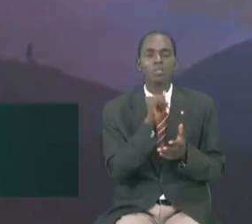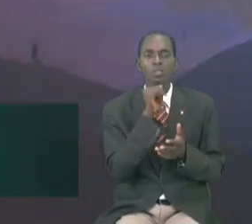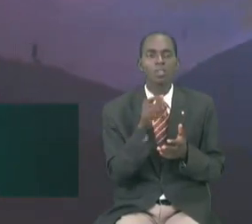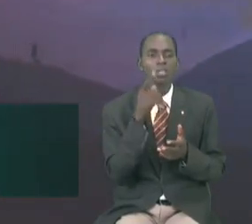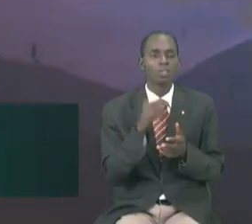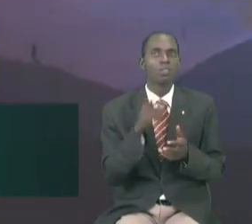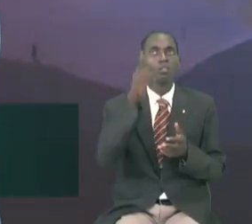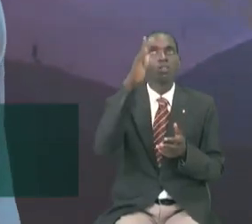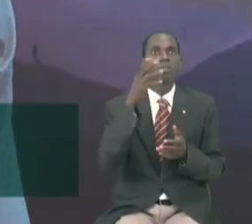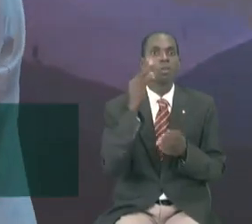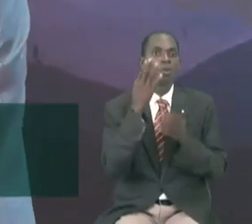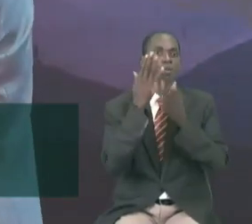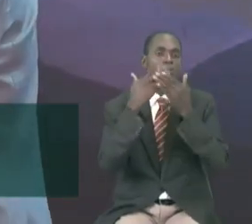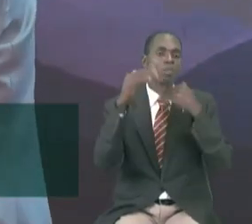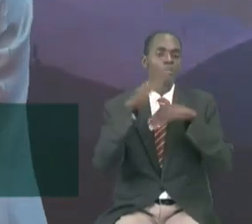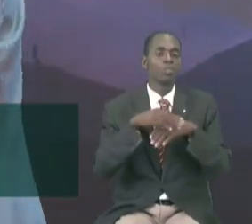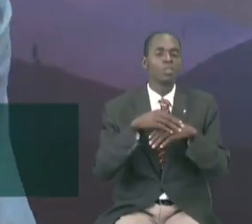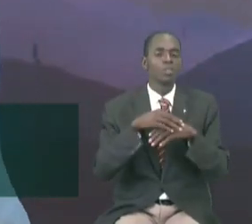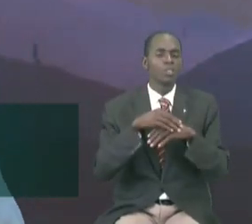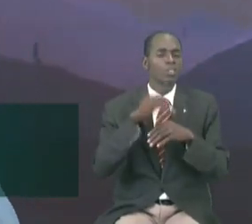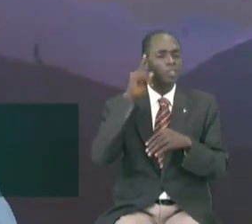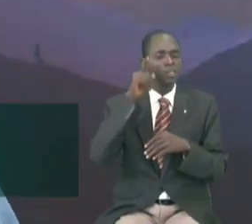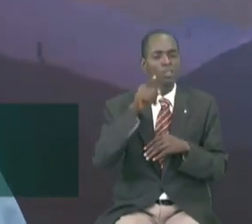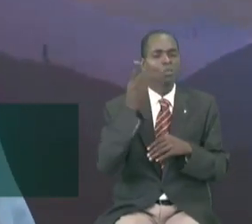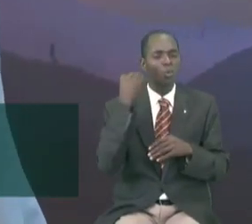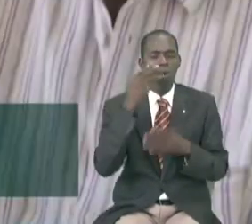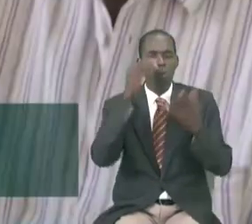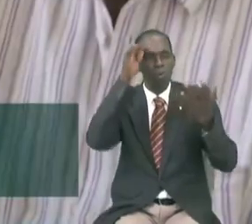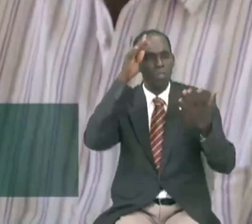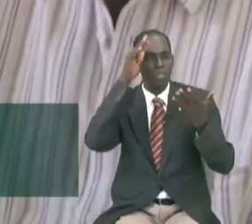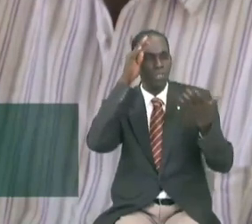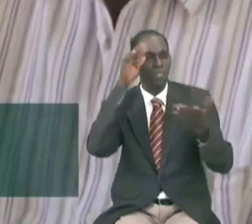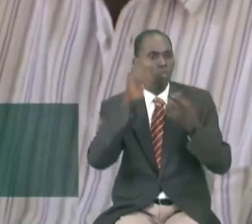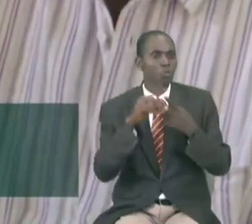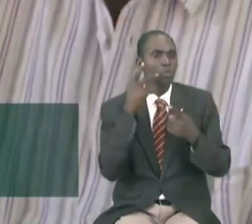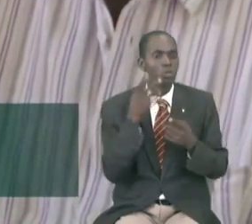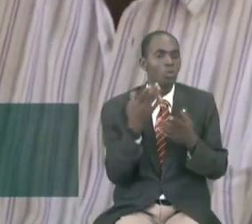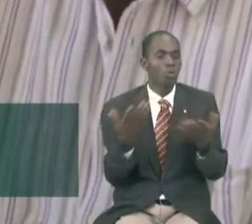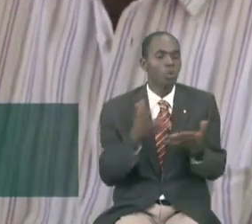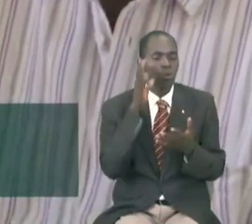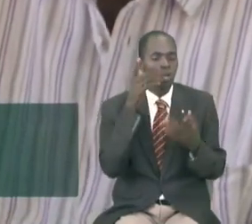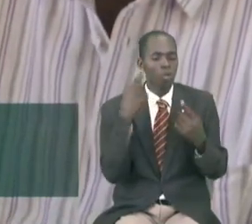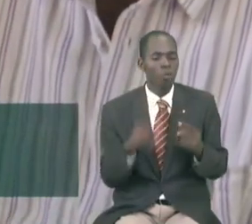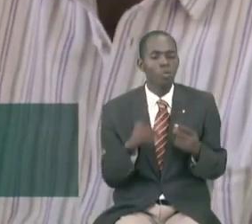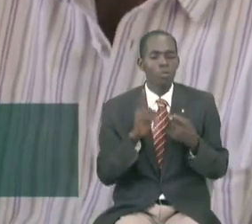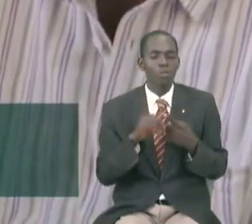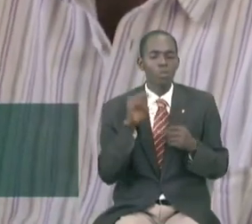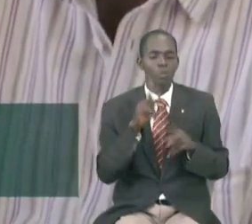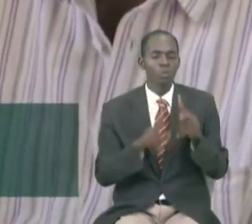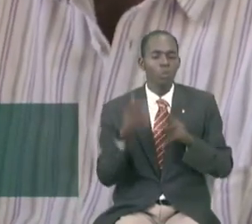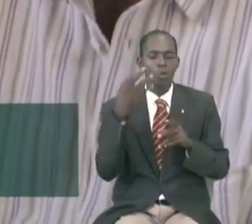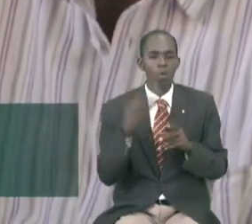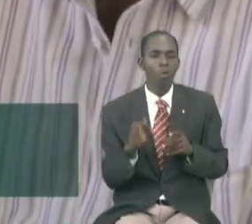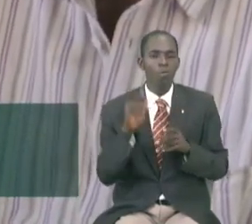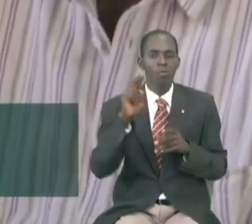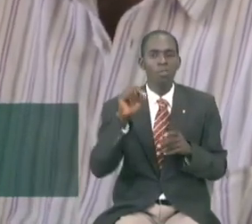of Nineveh. And then he tells us in verse 6, look at verse 6 there. It says, and the Lord God